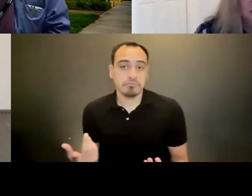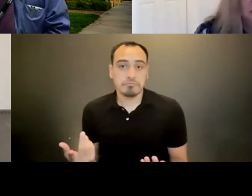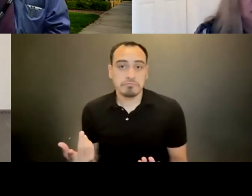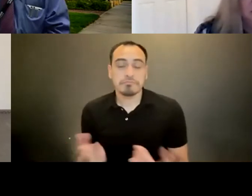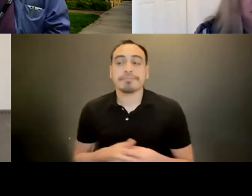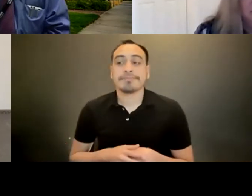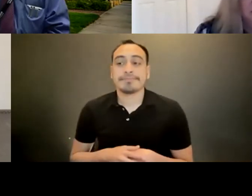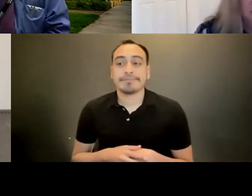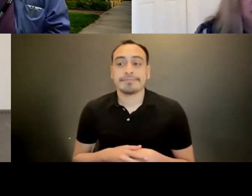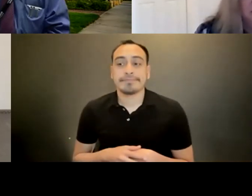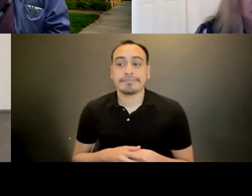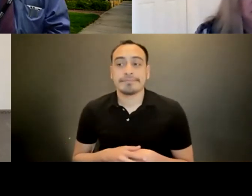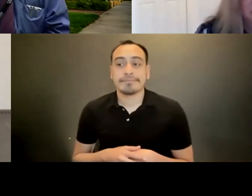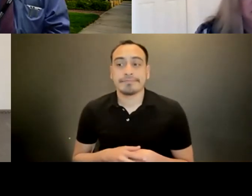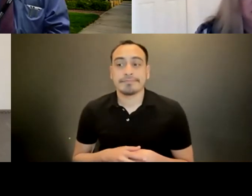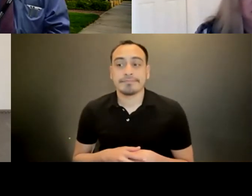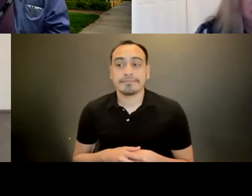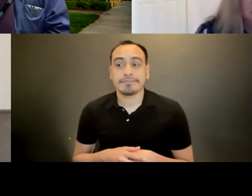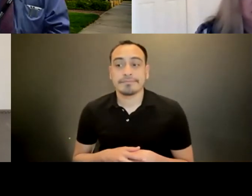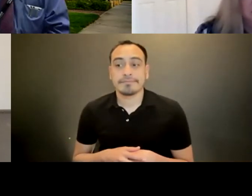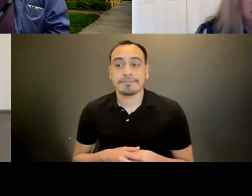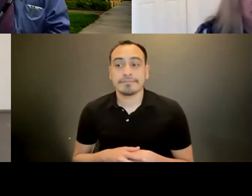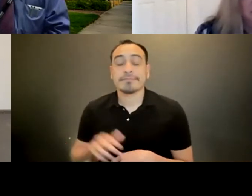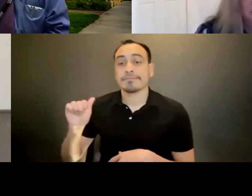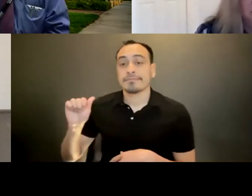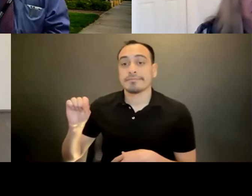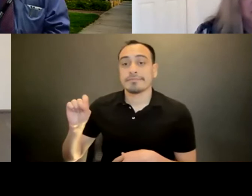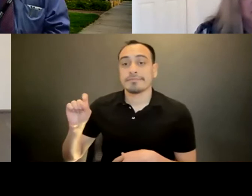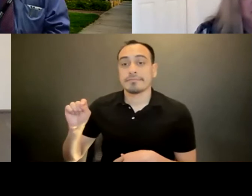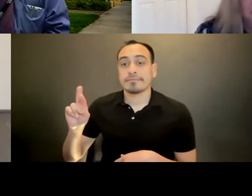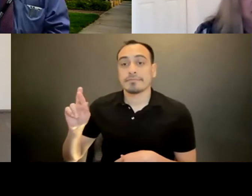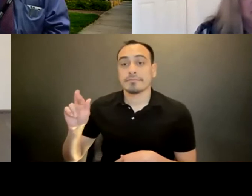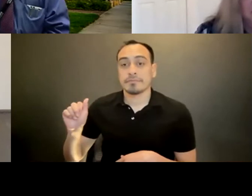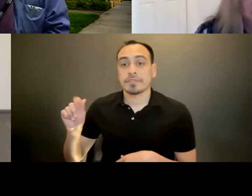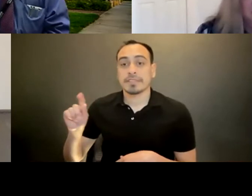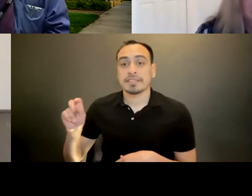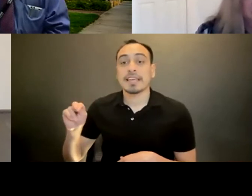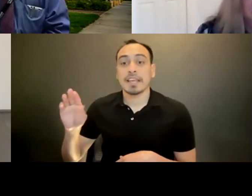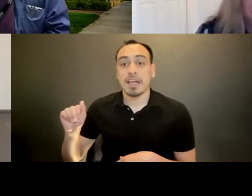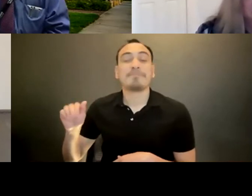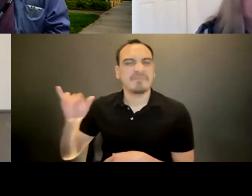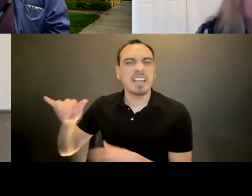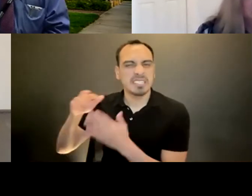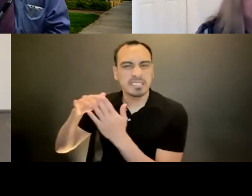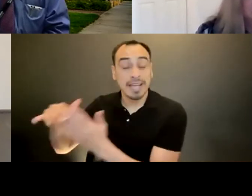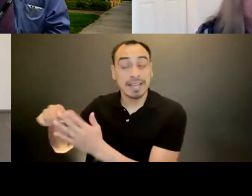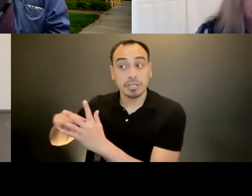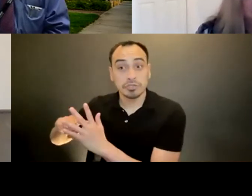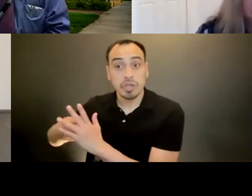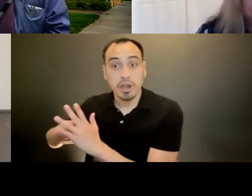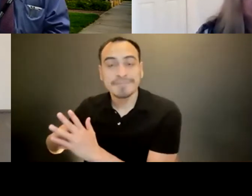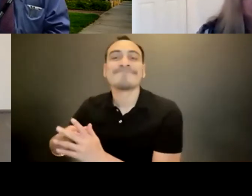I think when the AstraZeneca study was started, there was one